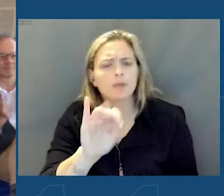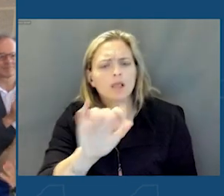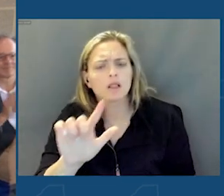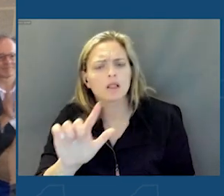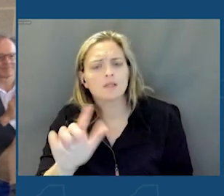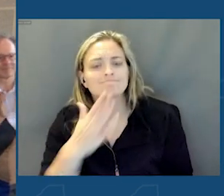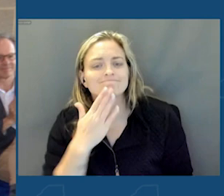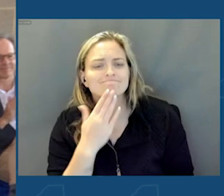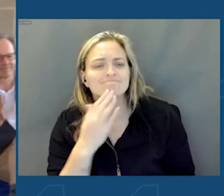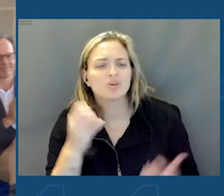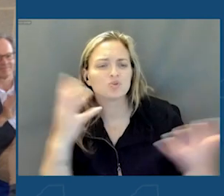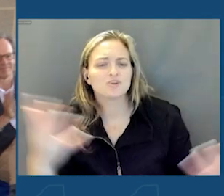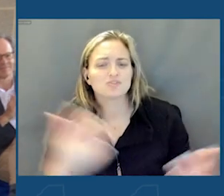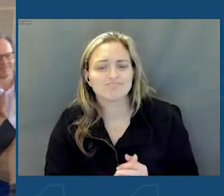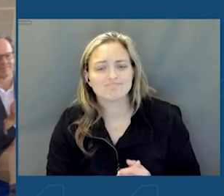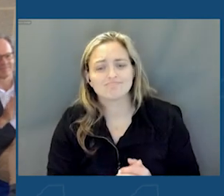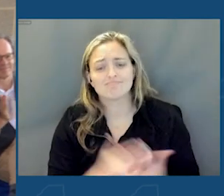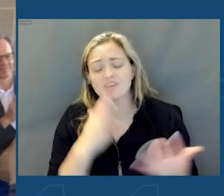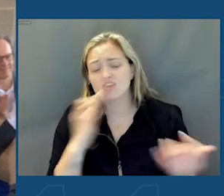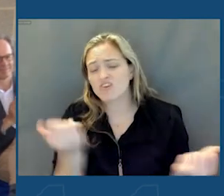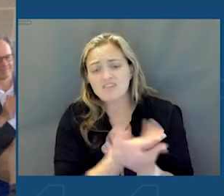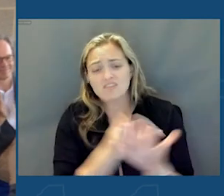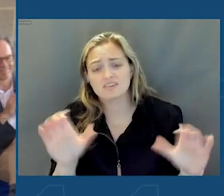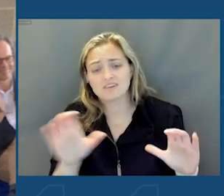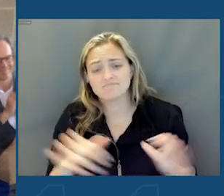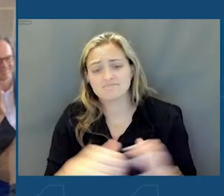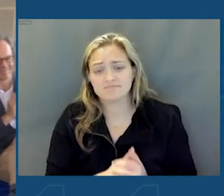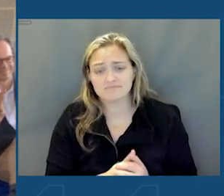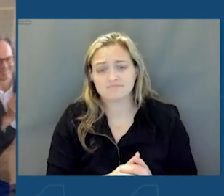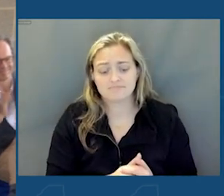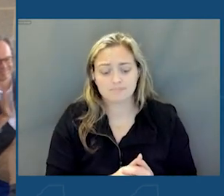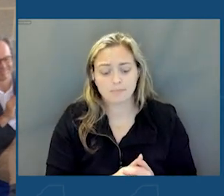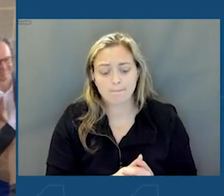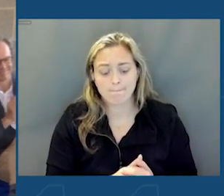thank you so much for everything you have done.